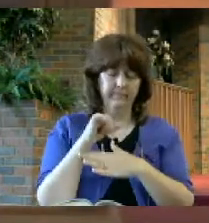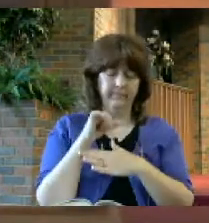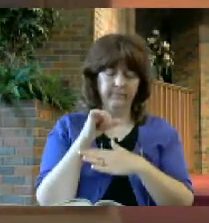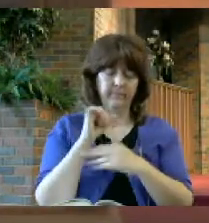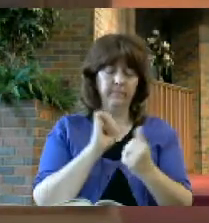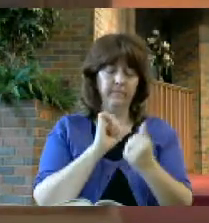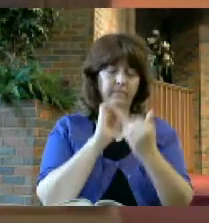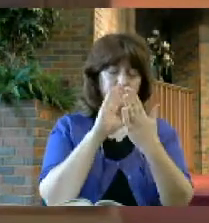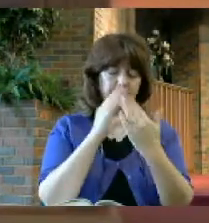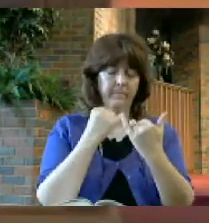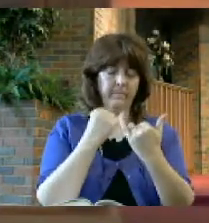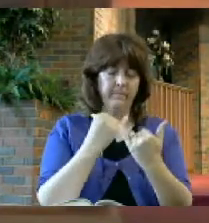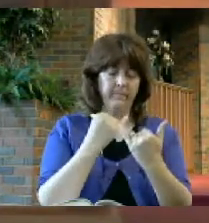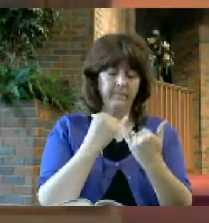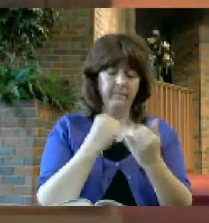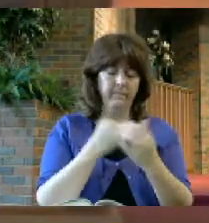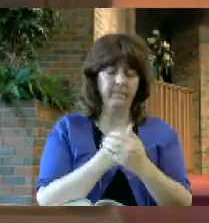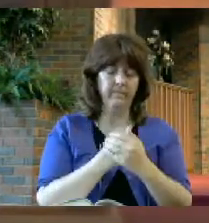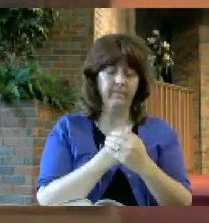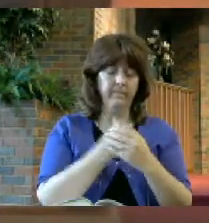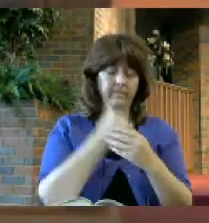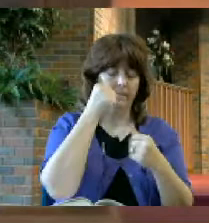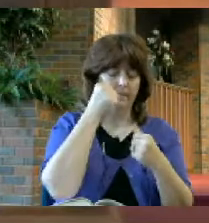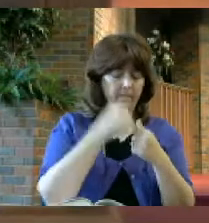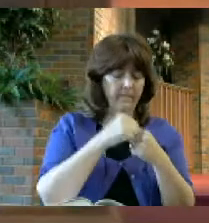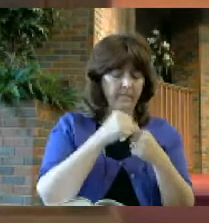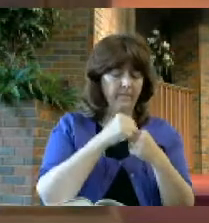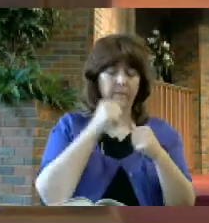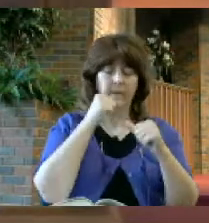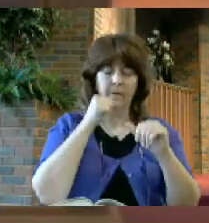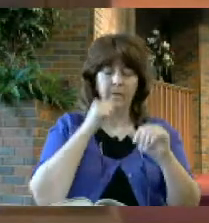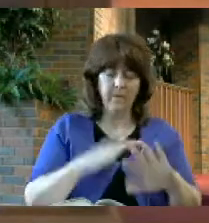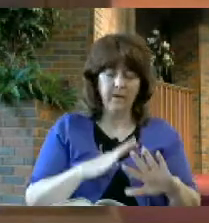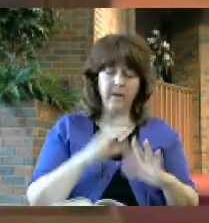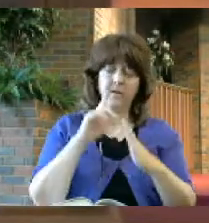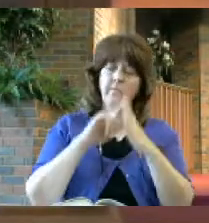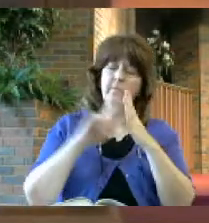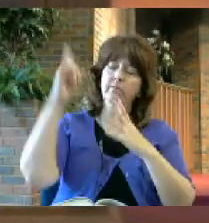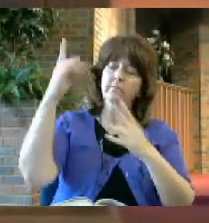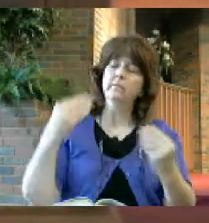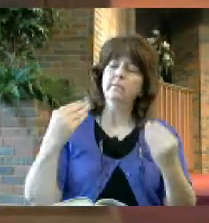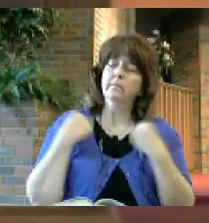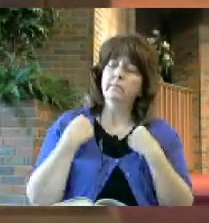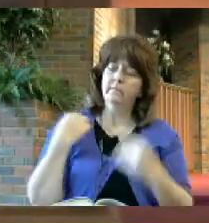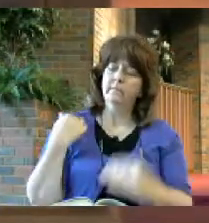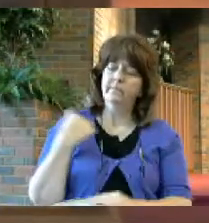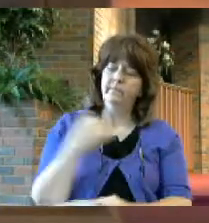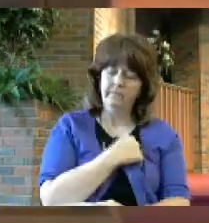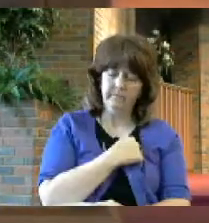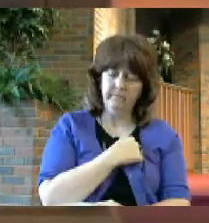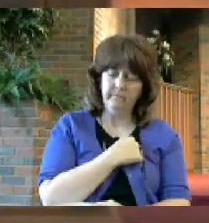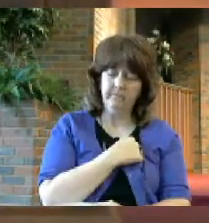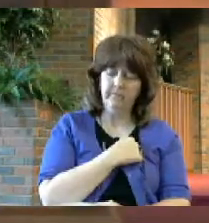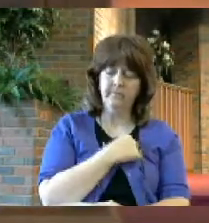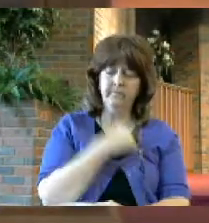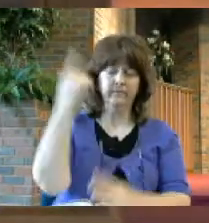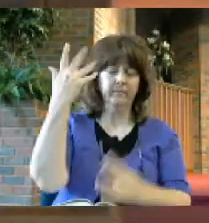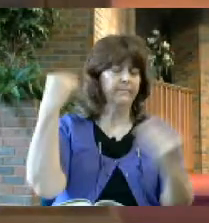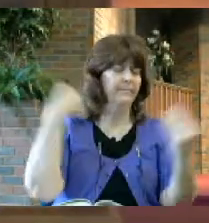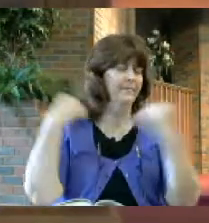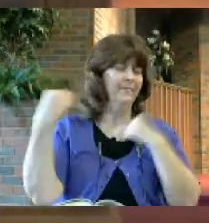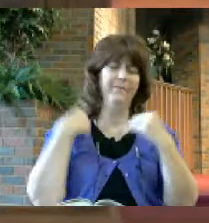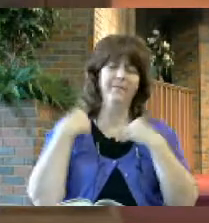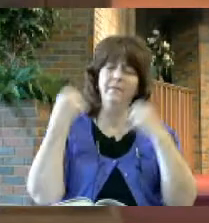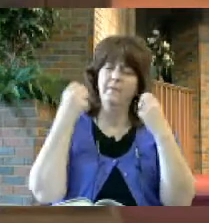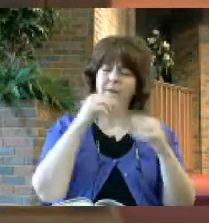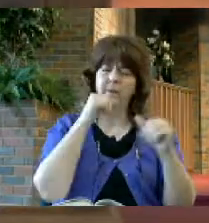calling to memory the blessings that you've bestowed upon us, how that you've showered down them upon us and provided them for us each and